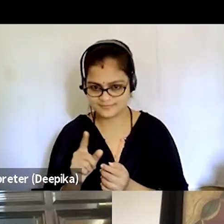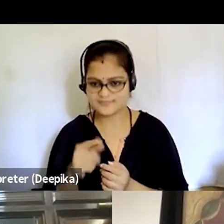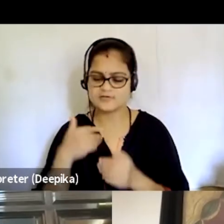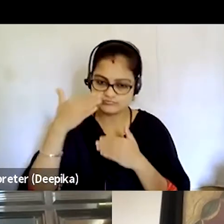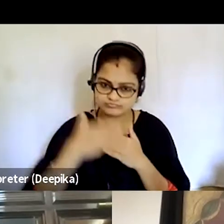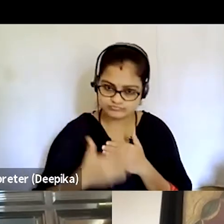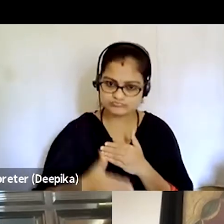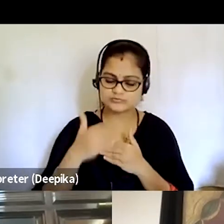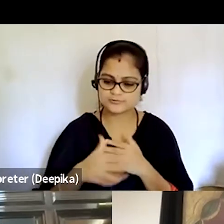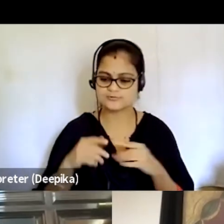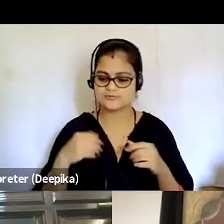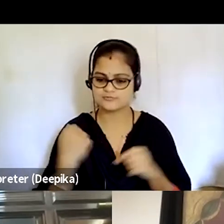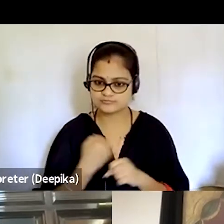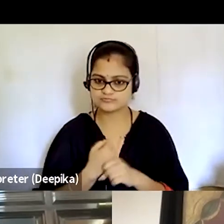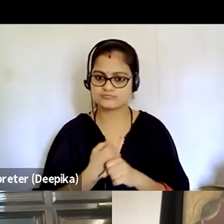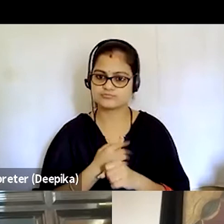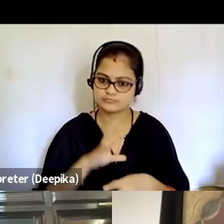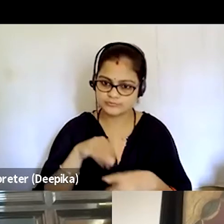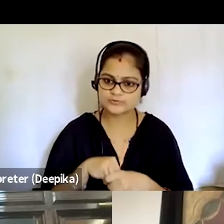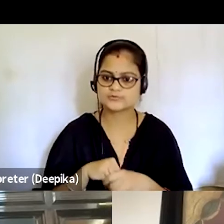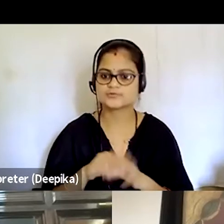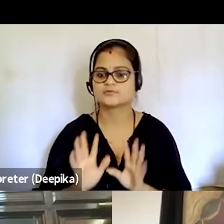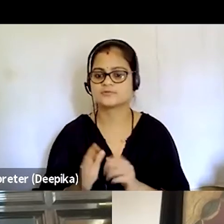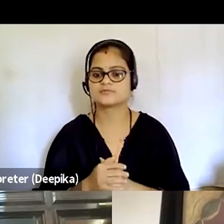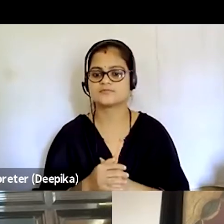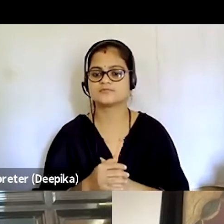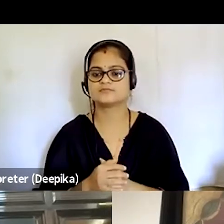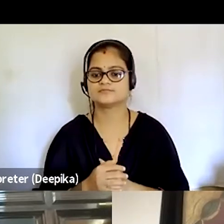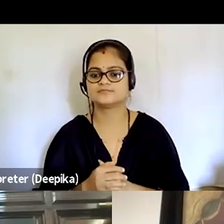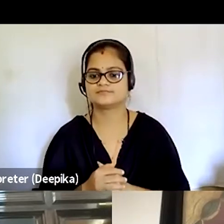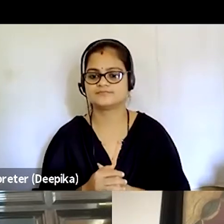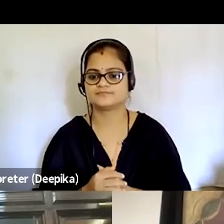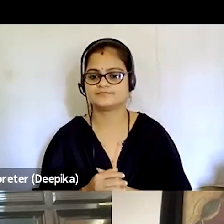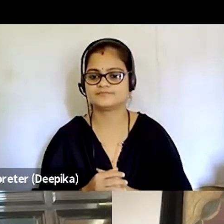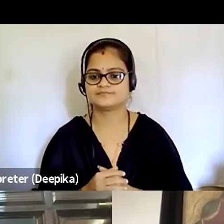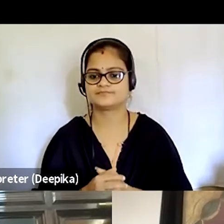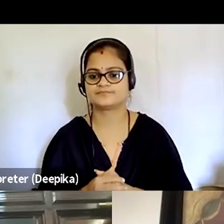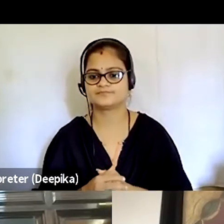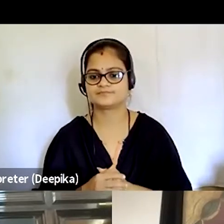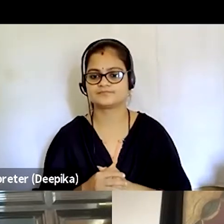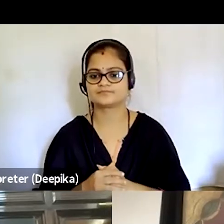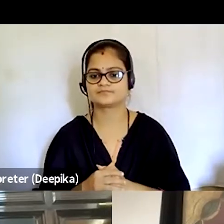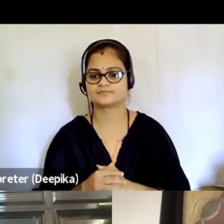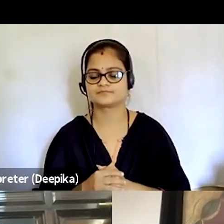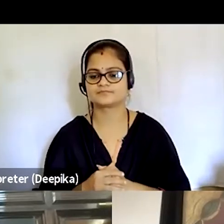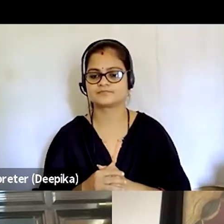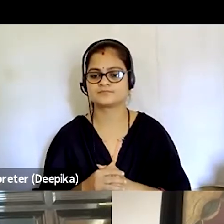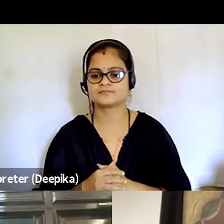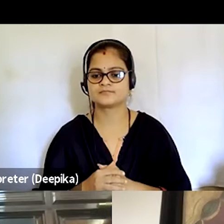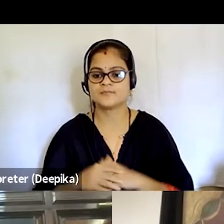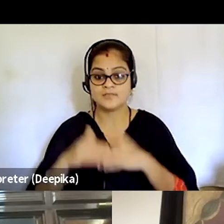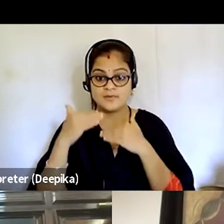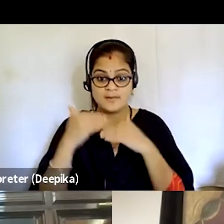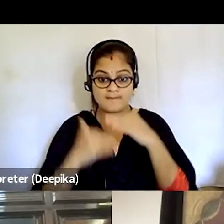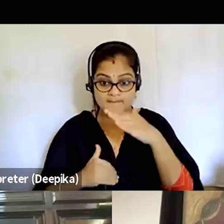going. You have to dedicate days that you're going to do it. And for us, it was a dedicated venue. So it was all the time. And we were doing a minimum of